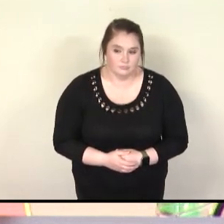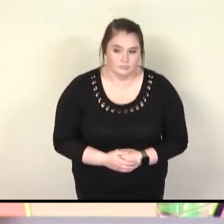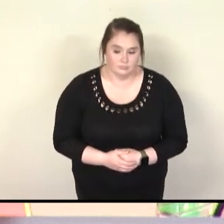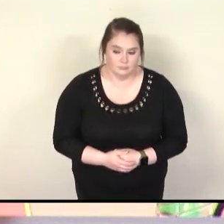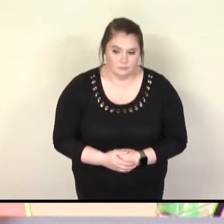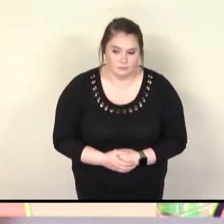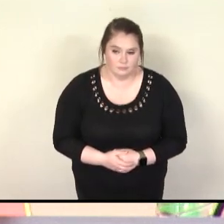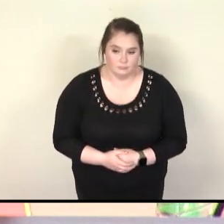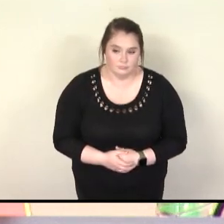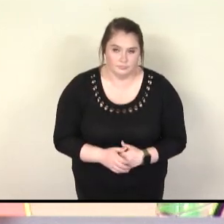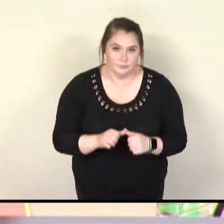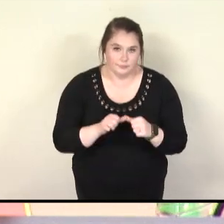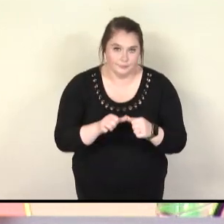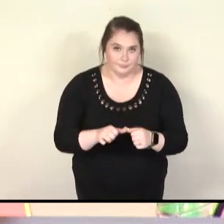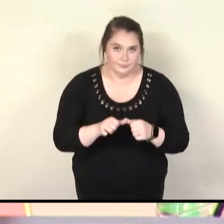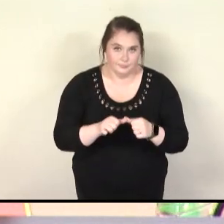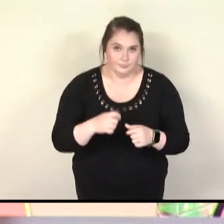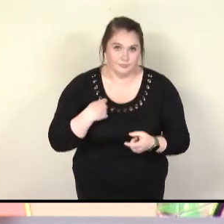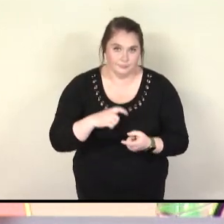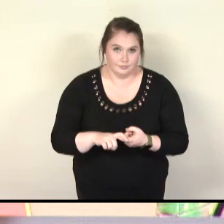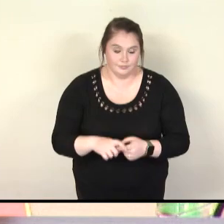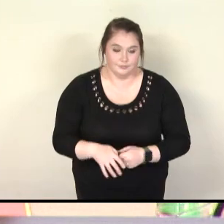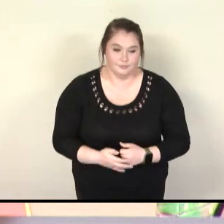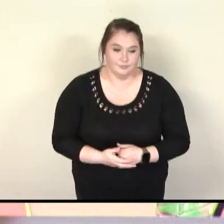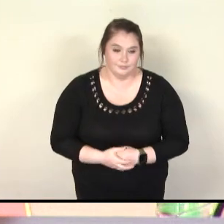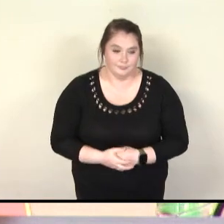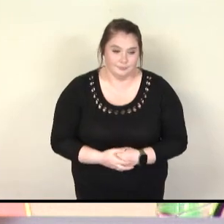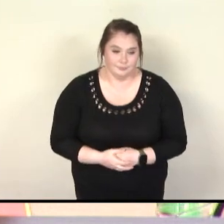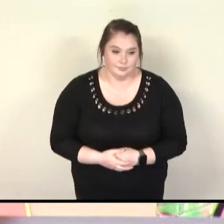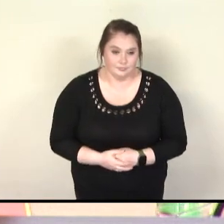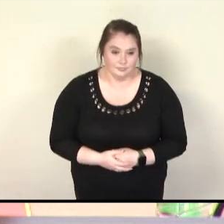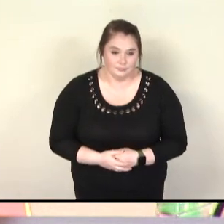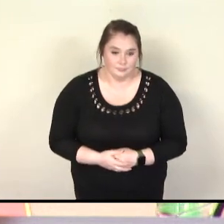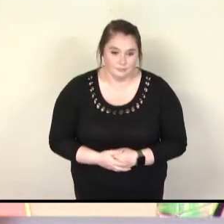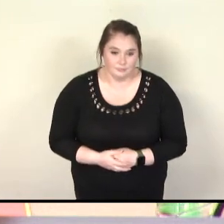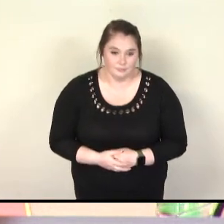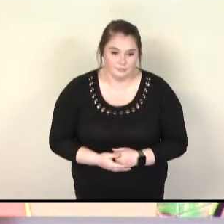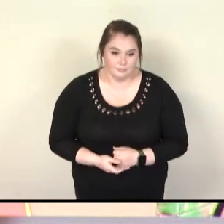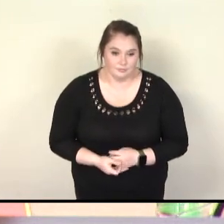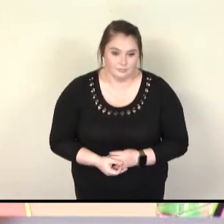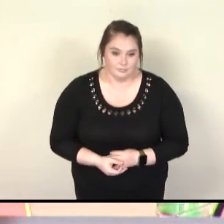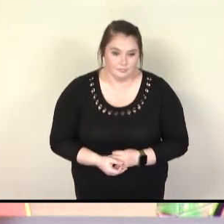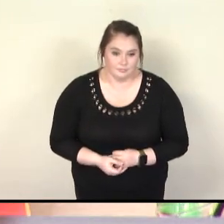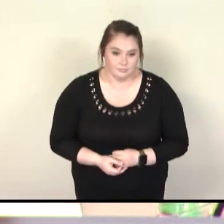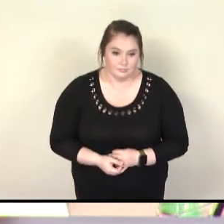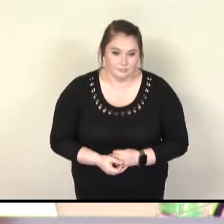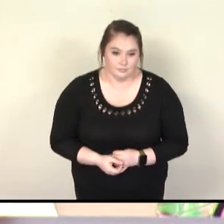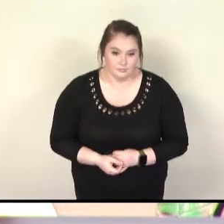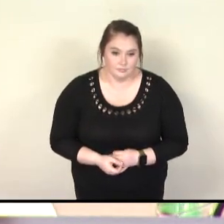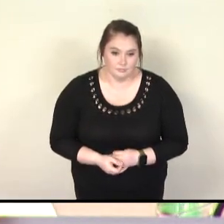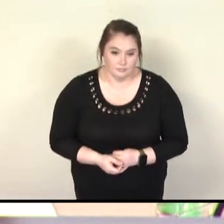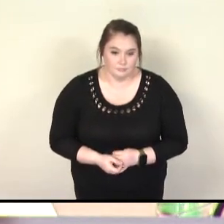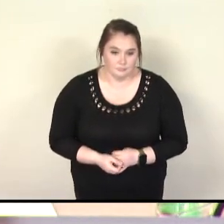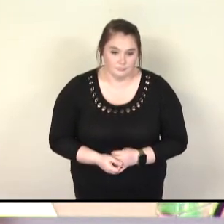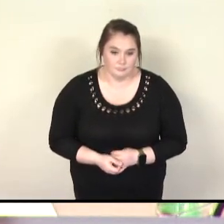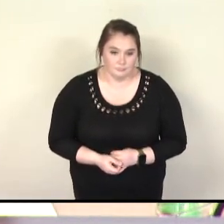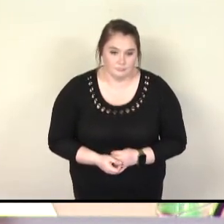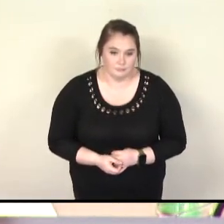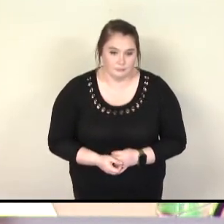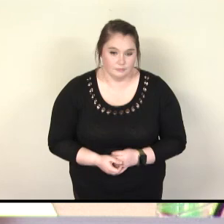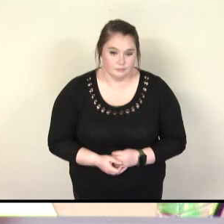las conferencias están disponibles en la página de Waco ISD YouTube el lunes después de